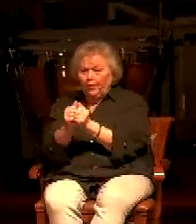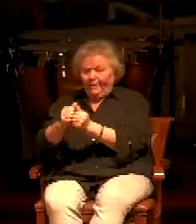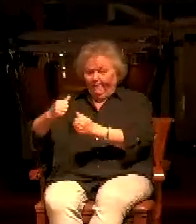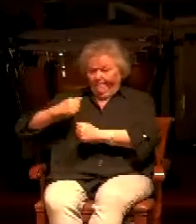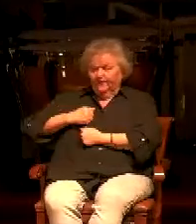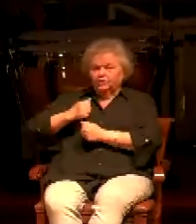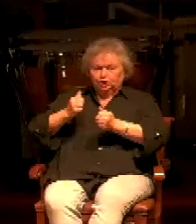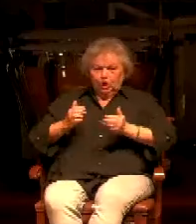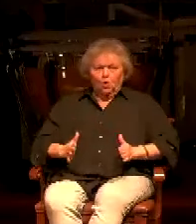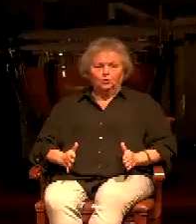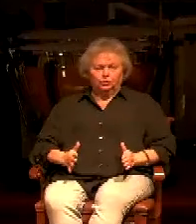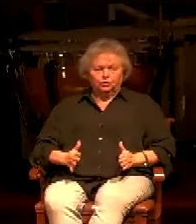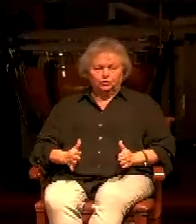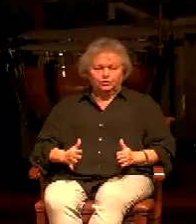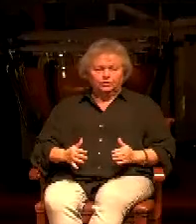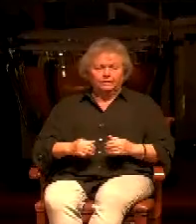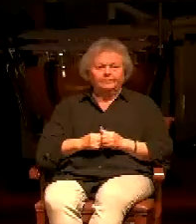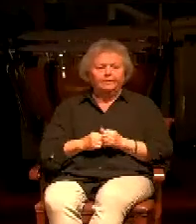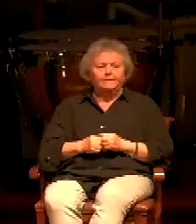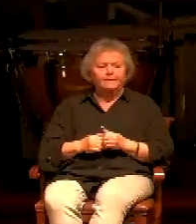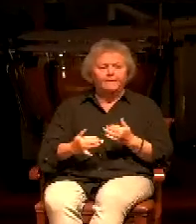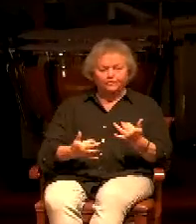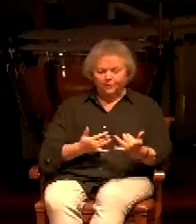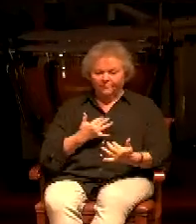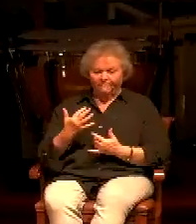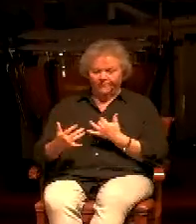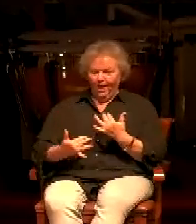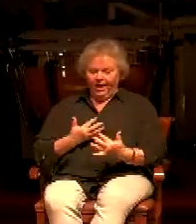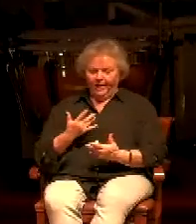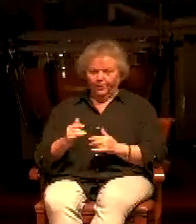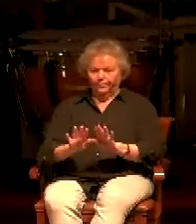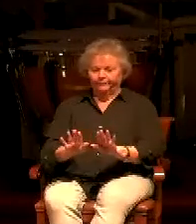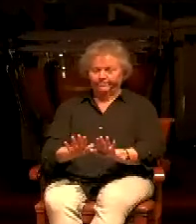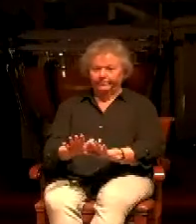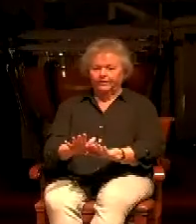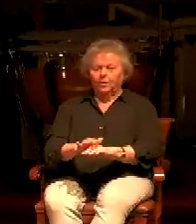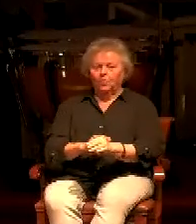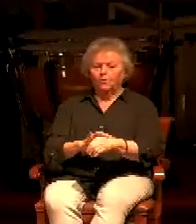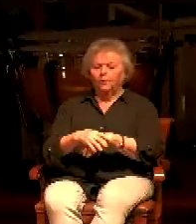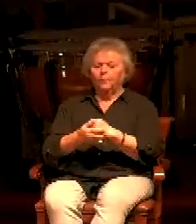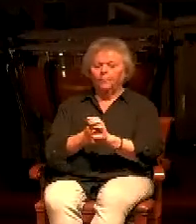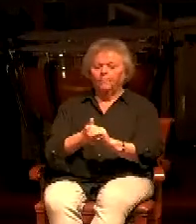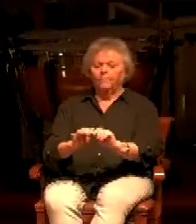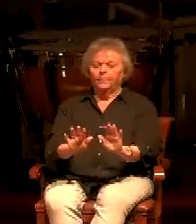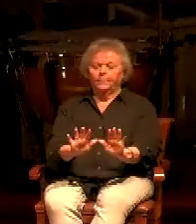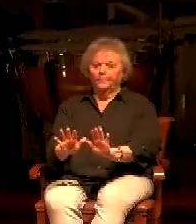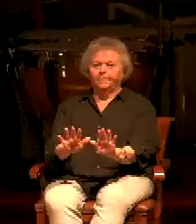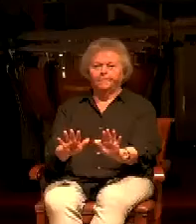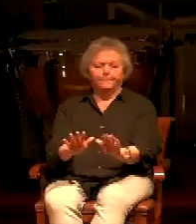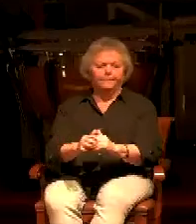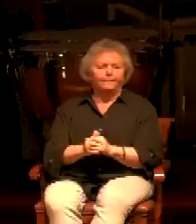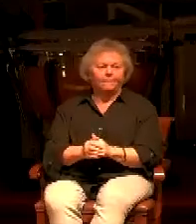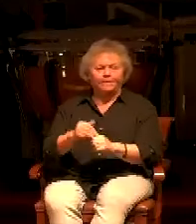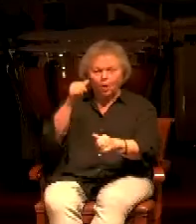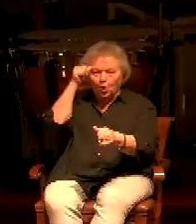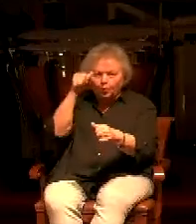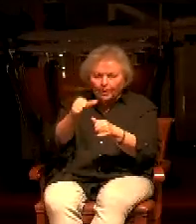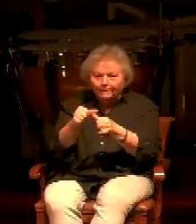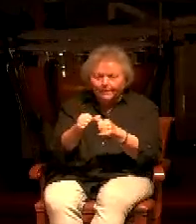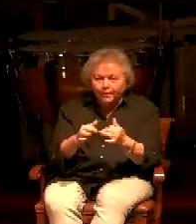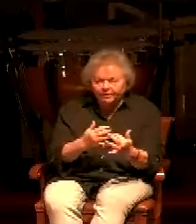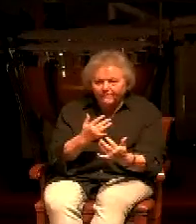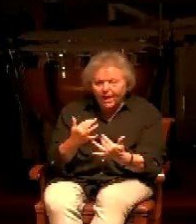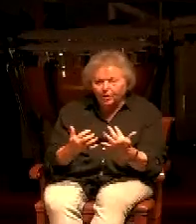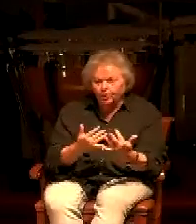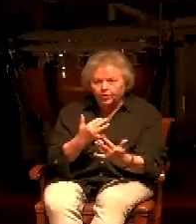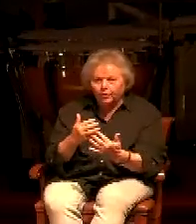charcoal fire. I don't want you to miss that detail. He went to sit by a charcoal fire with the enemy. Now think about